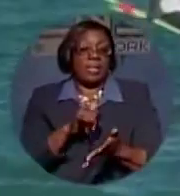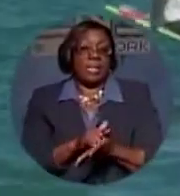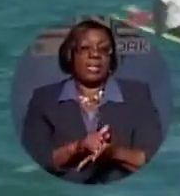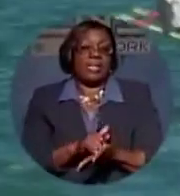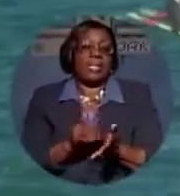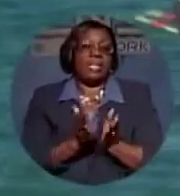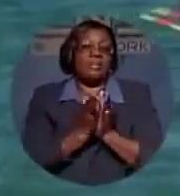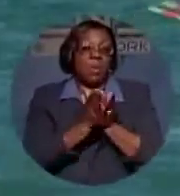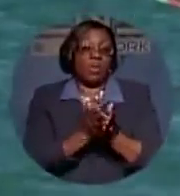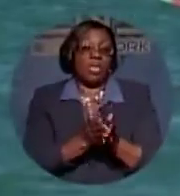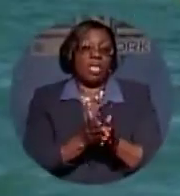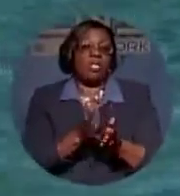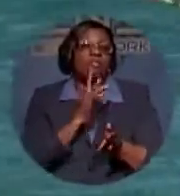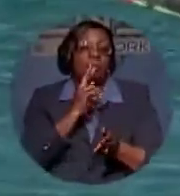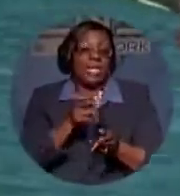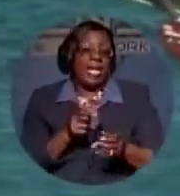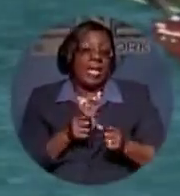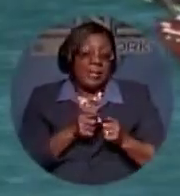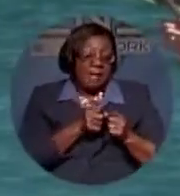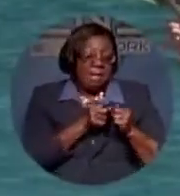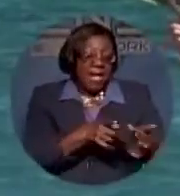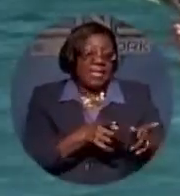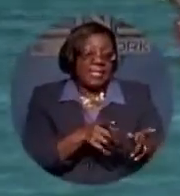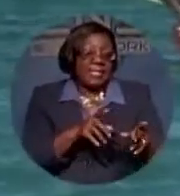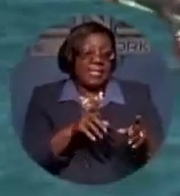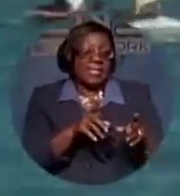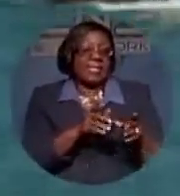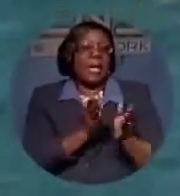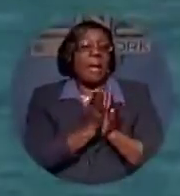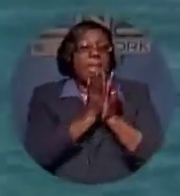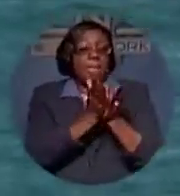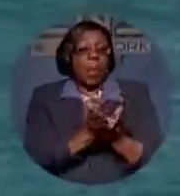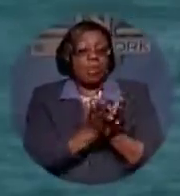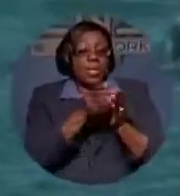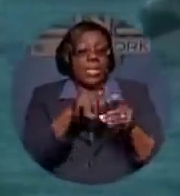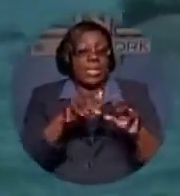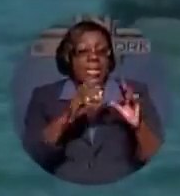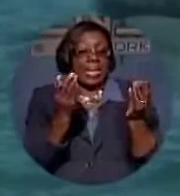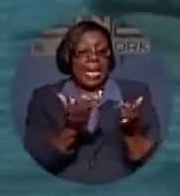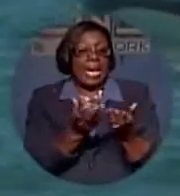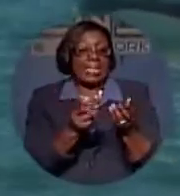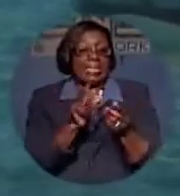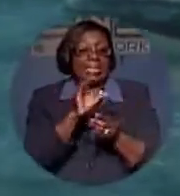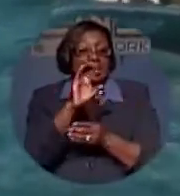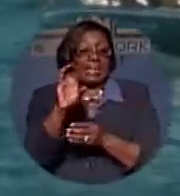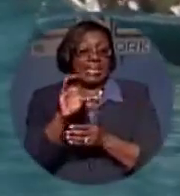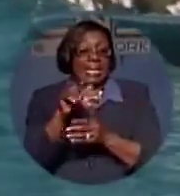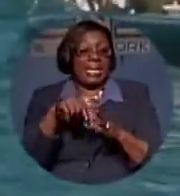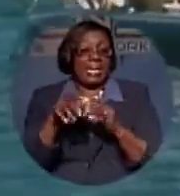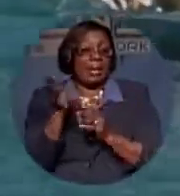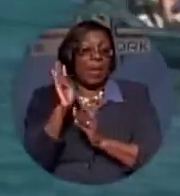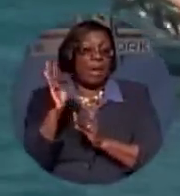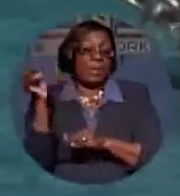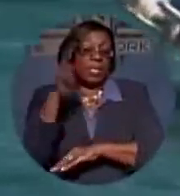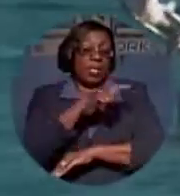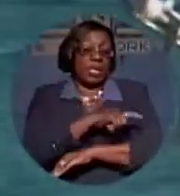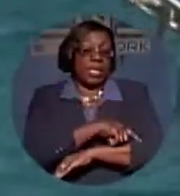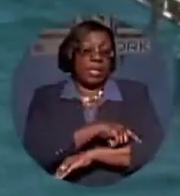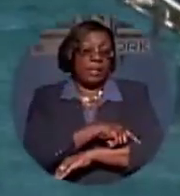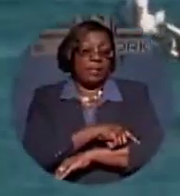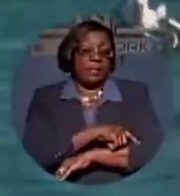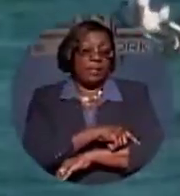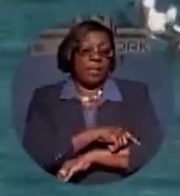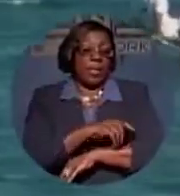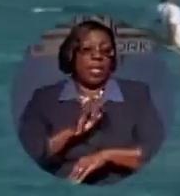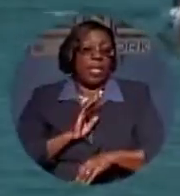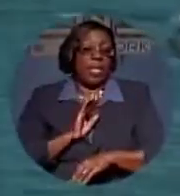my opinion, the fastest sea class in the Bahamas today. We beat the national champion of the National Family Island Regatta and the